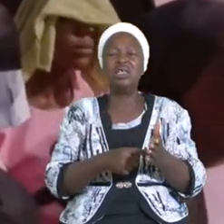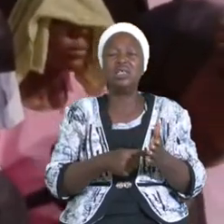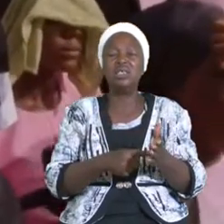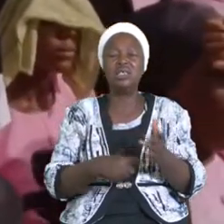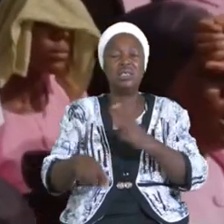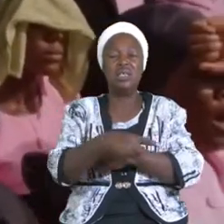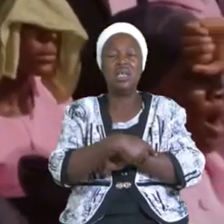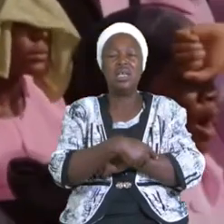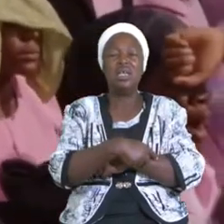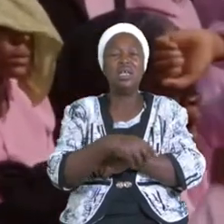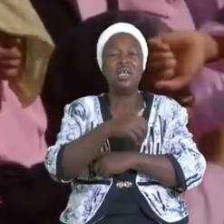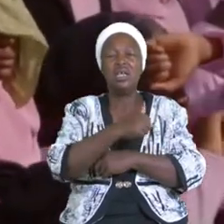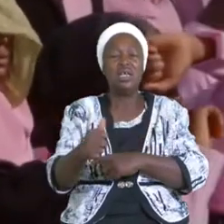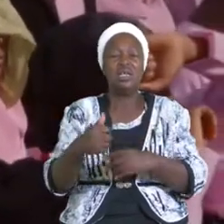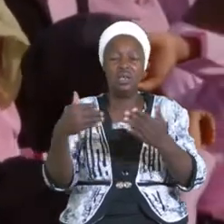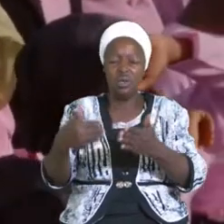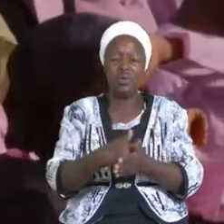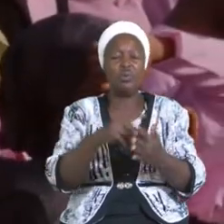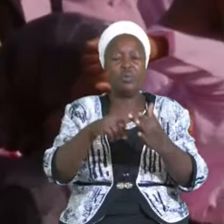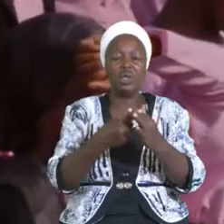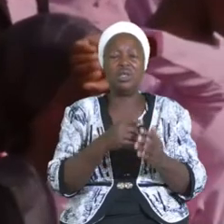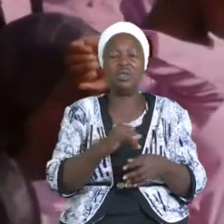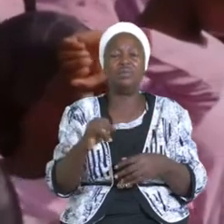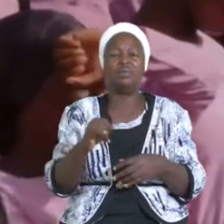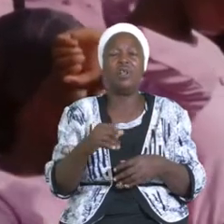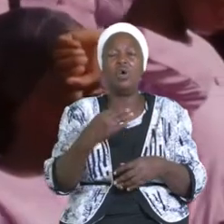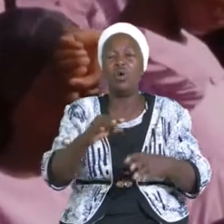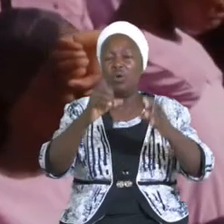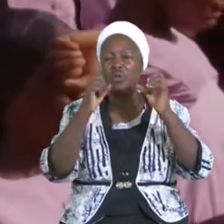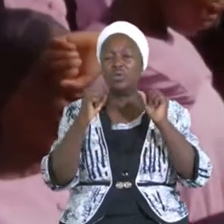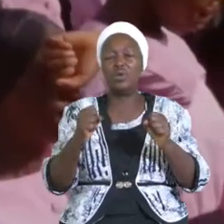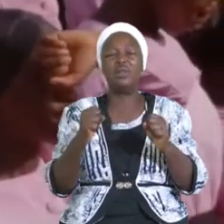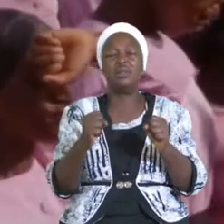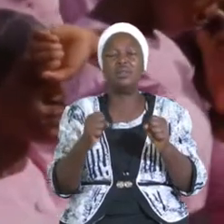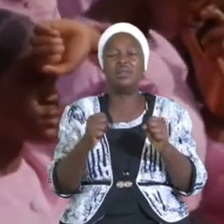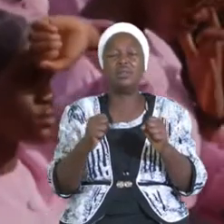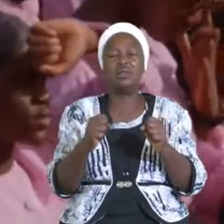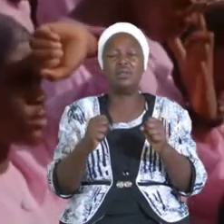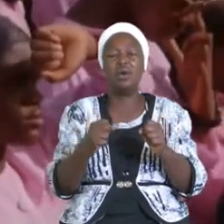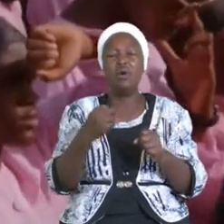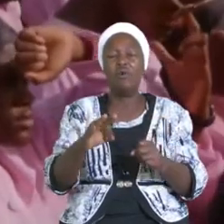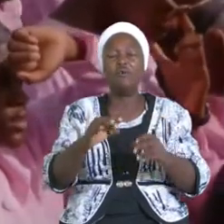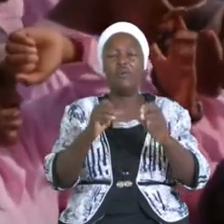new beginning of strength, of power,